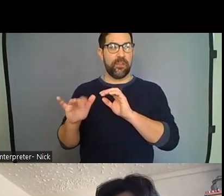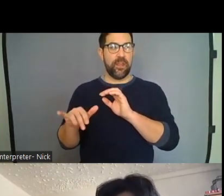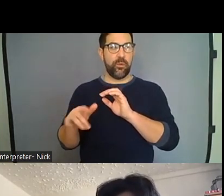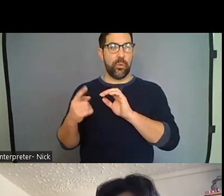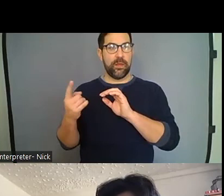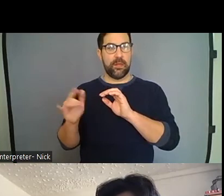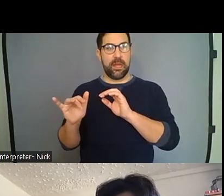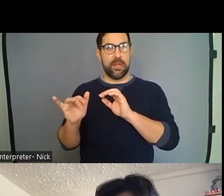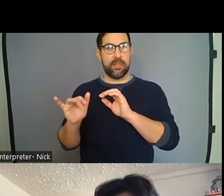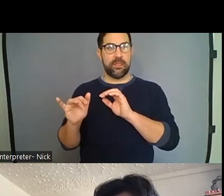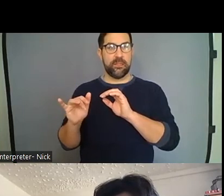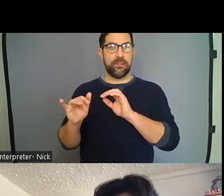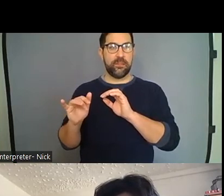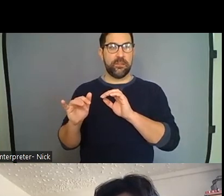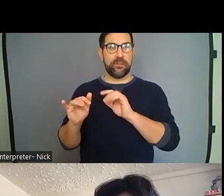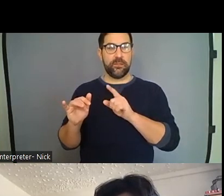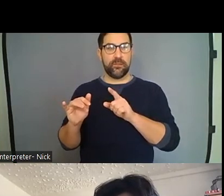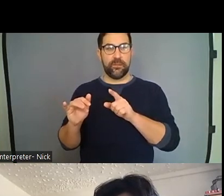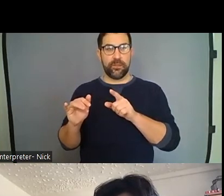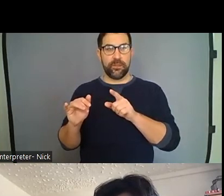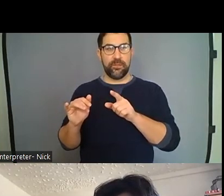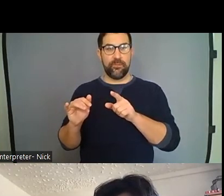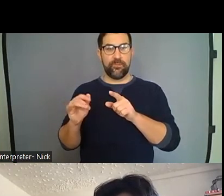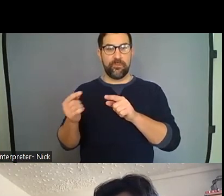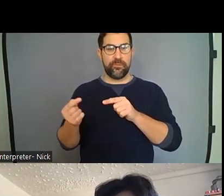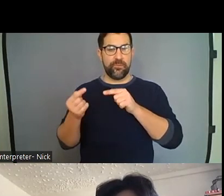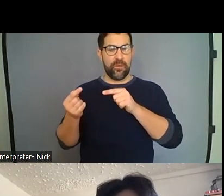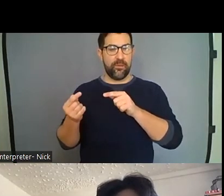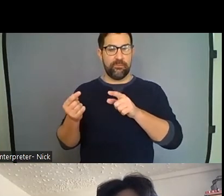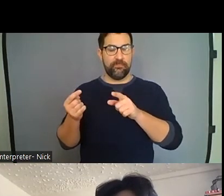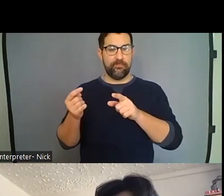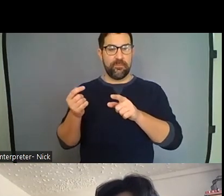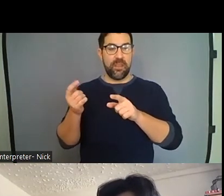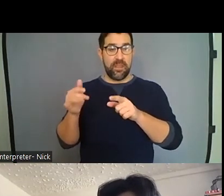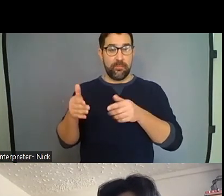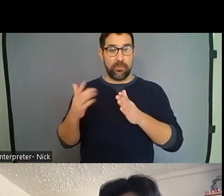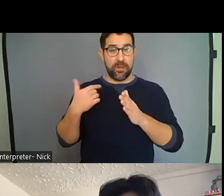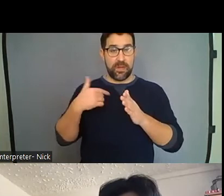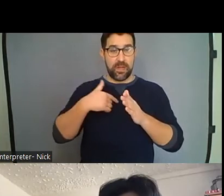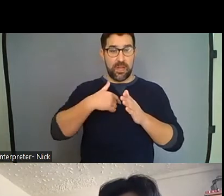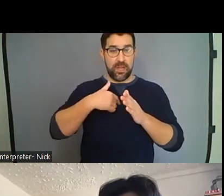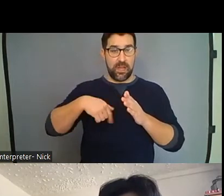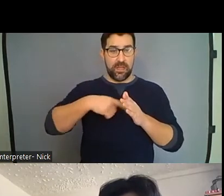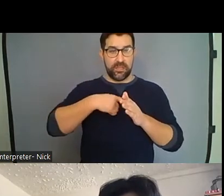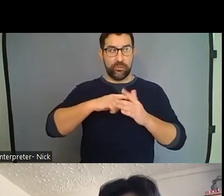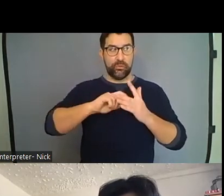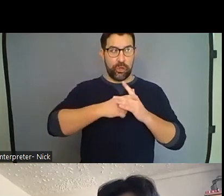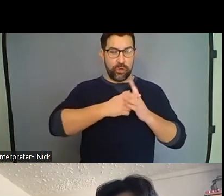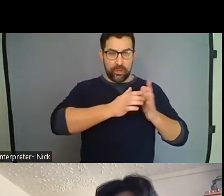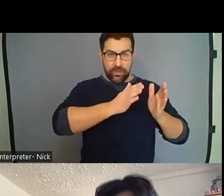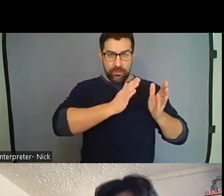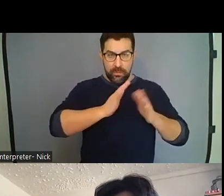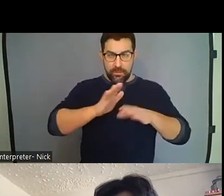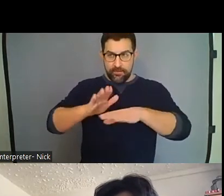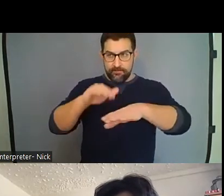one core hardship. So this is what allowed us to sort of begin mobilizing the student body